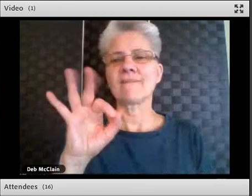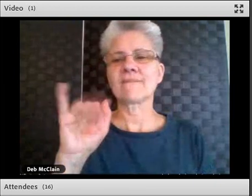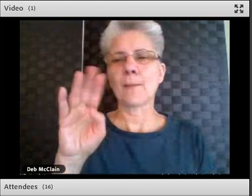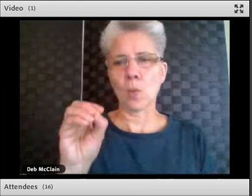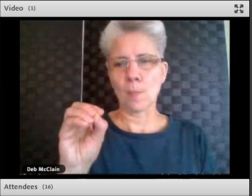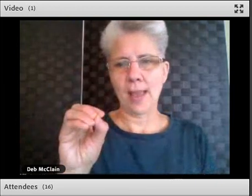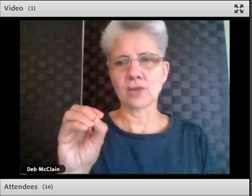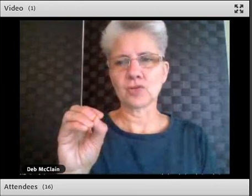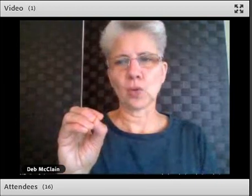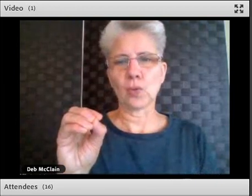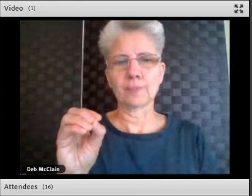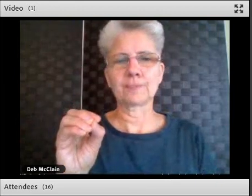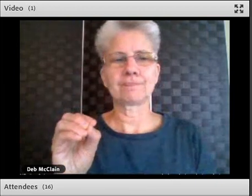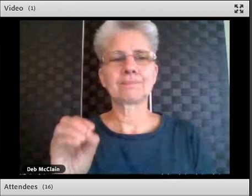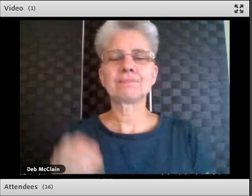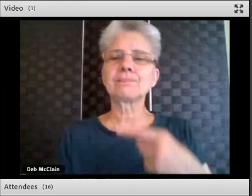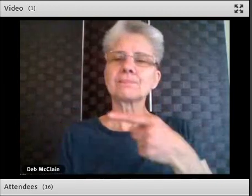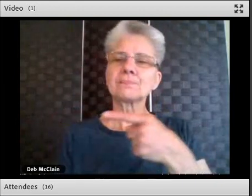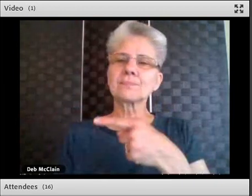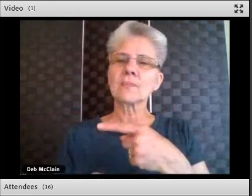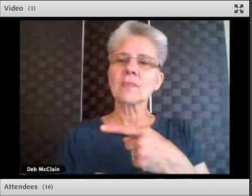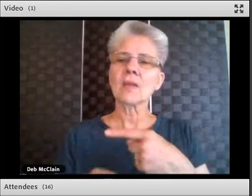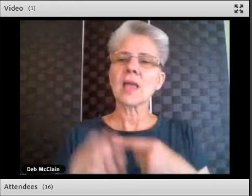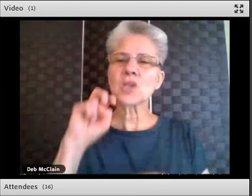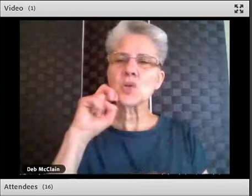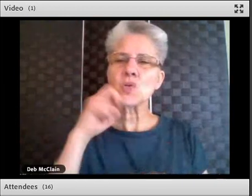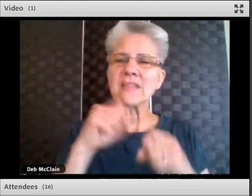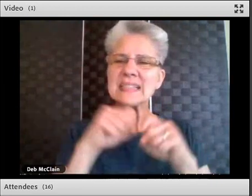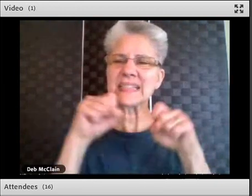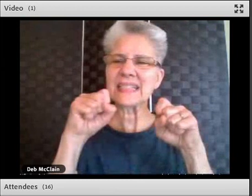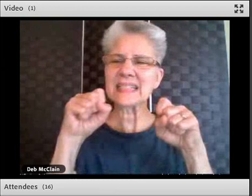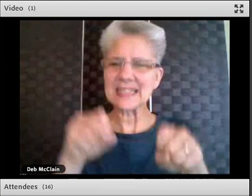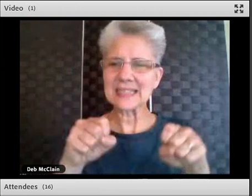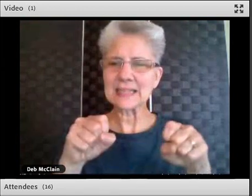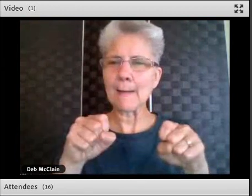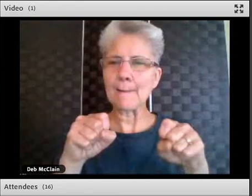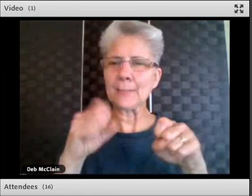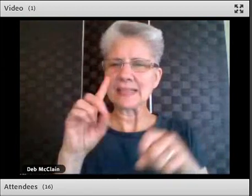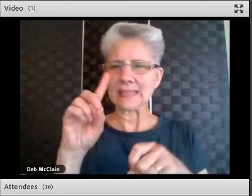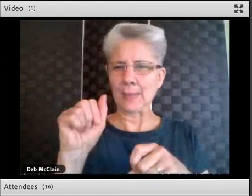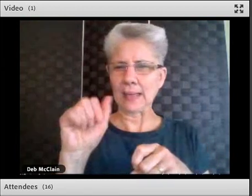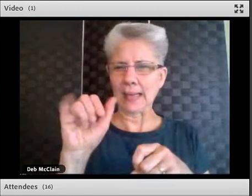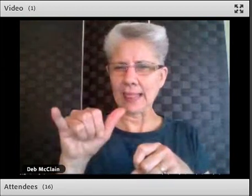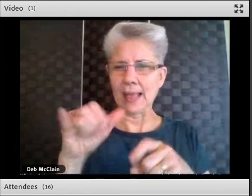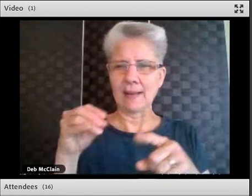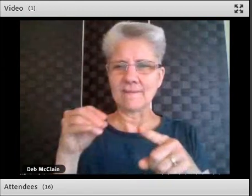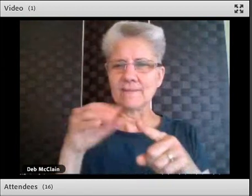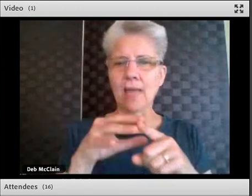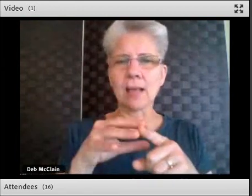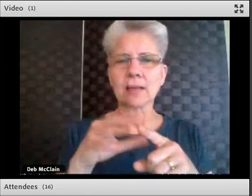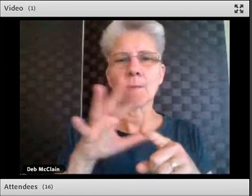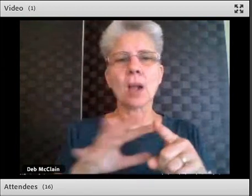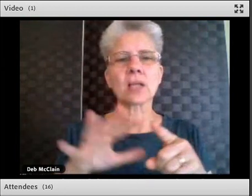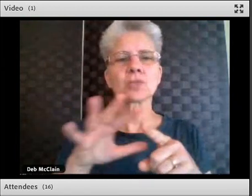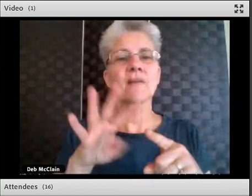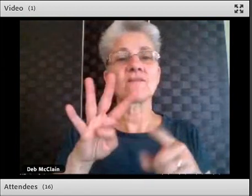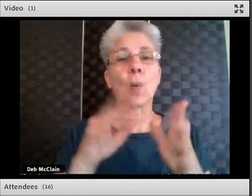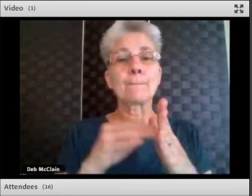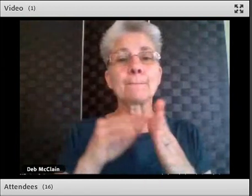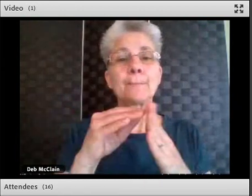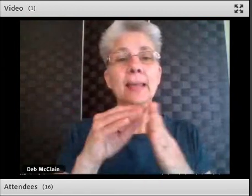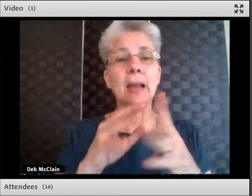fibromyalgia or fibro. It's an autonomic nervous system disability, and it affects approximately 4